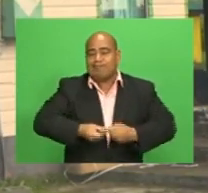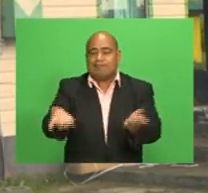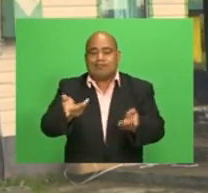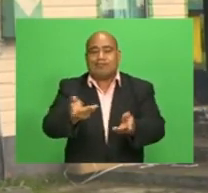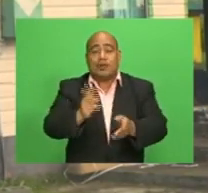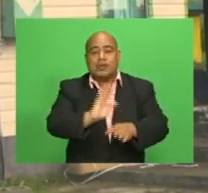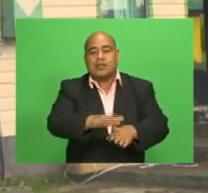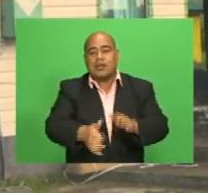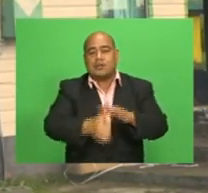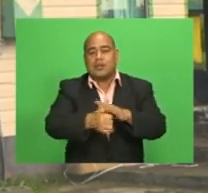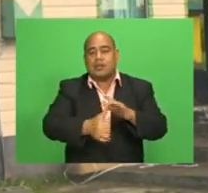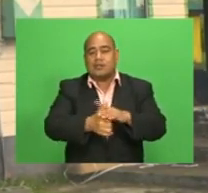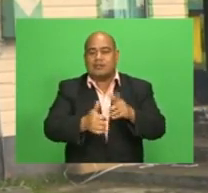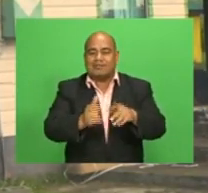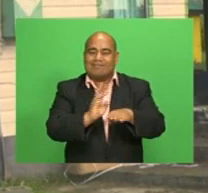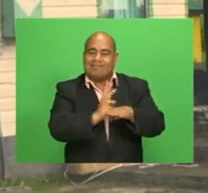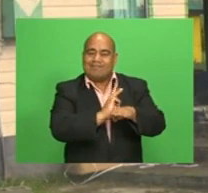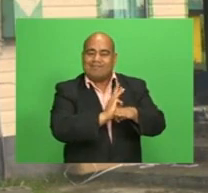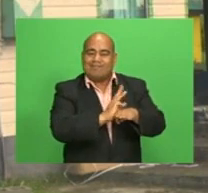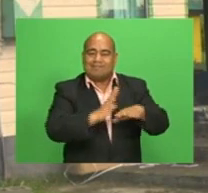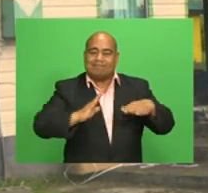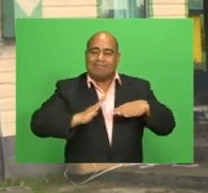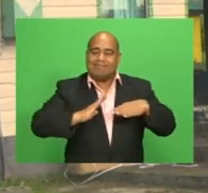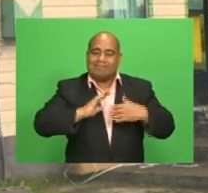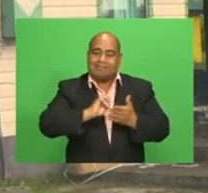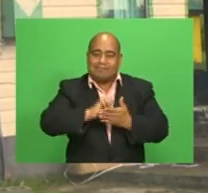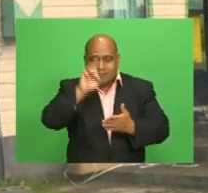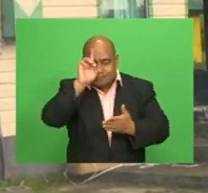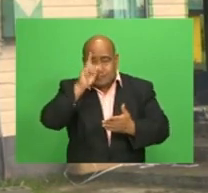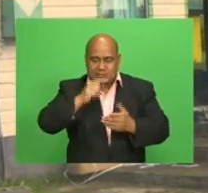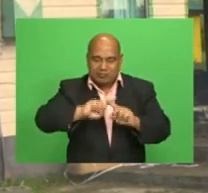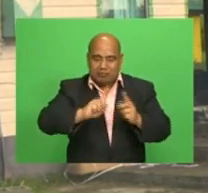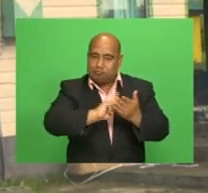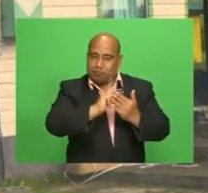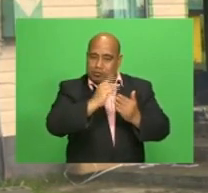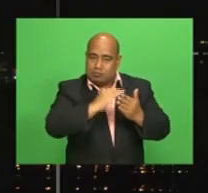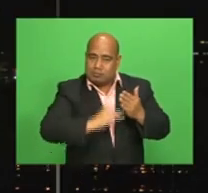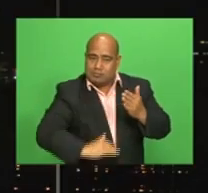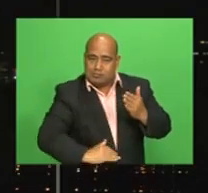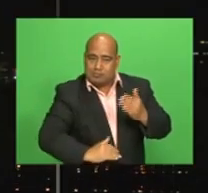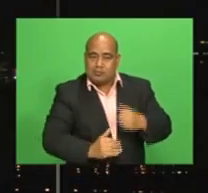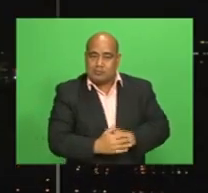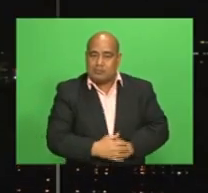Walesi free-to-air educational channel. Apinisa Wangarandovu, FBC News.